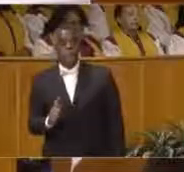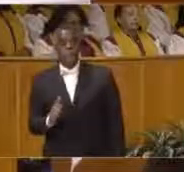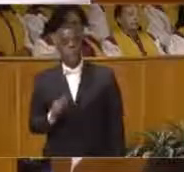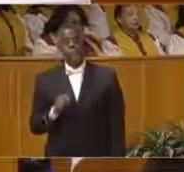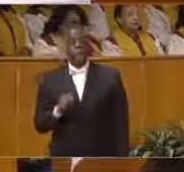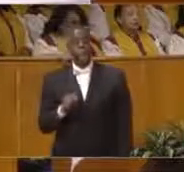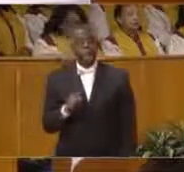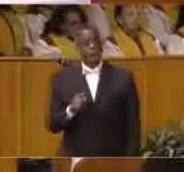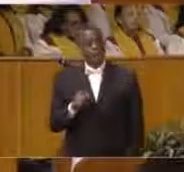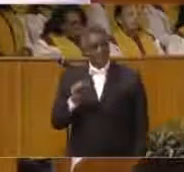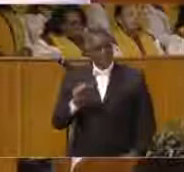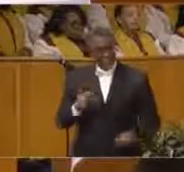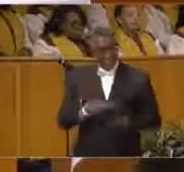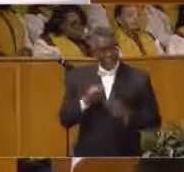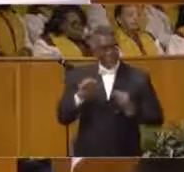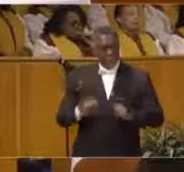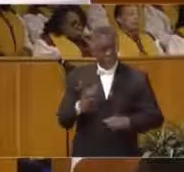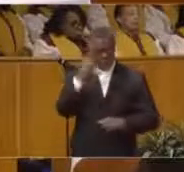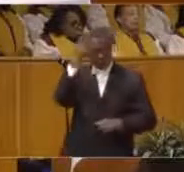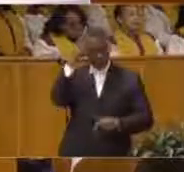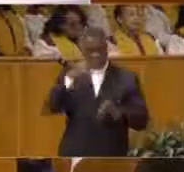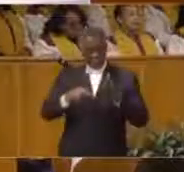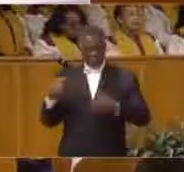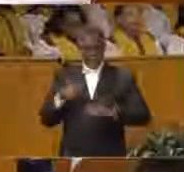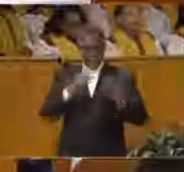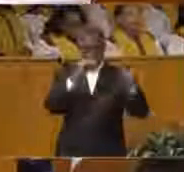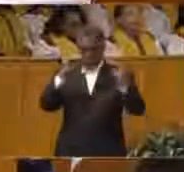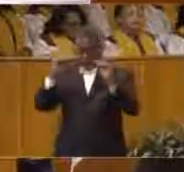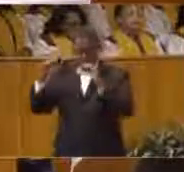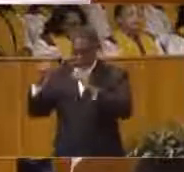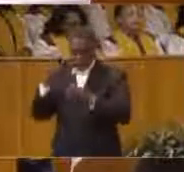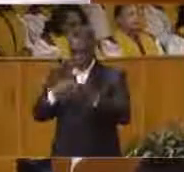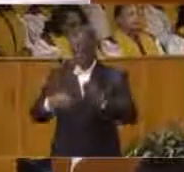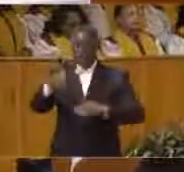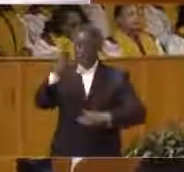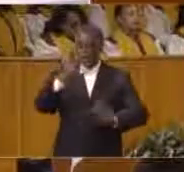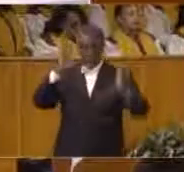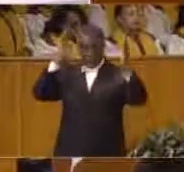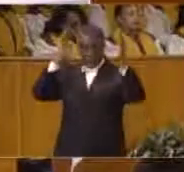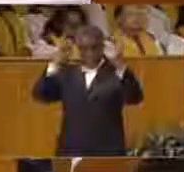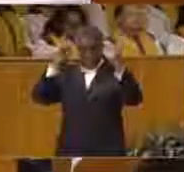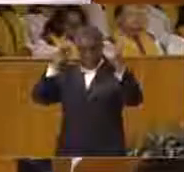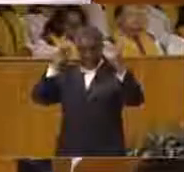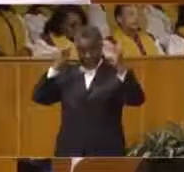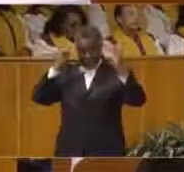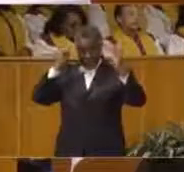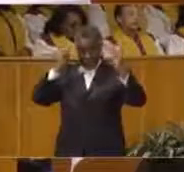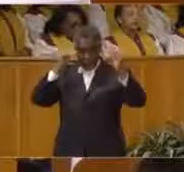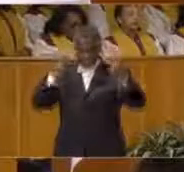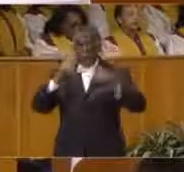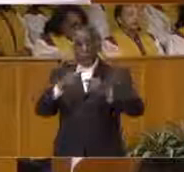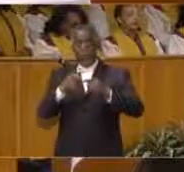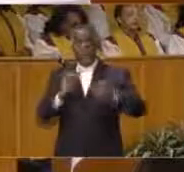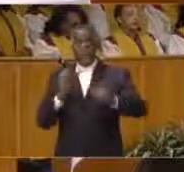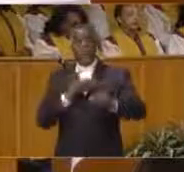least you might understand what it is we teach and what it is God expects of us in our